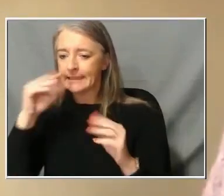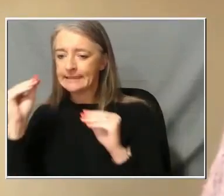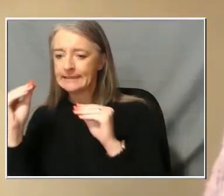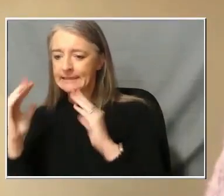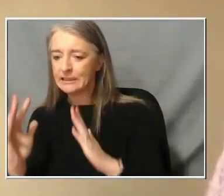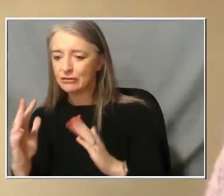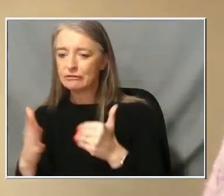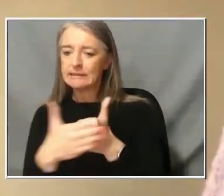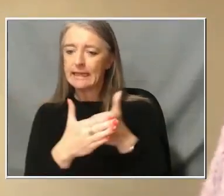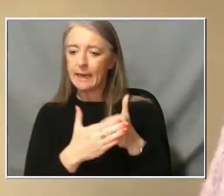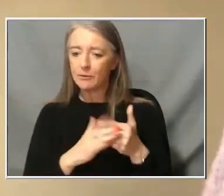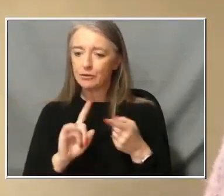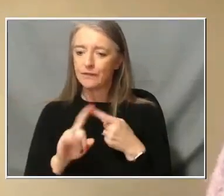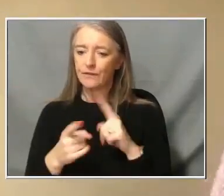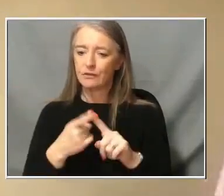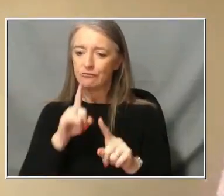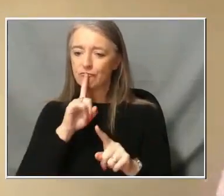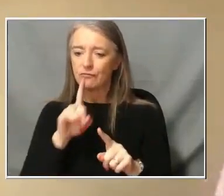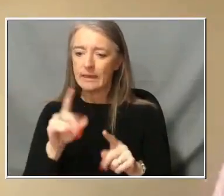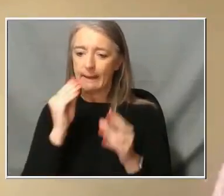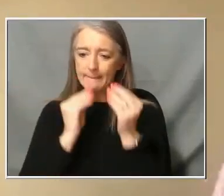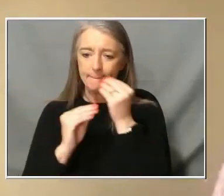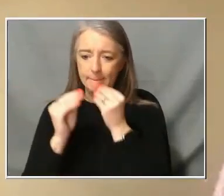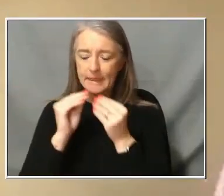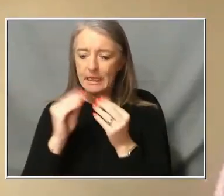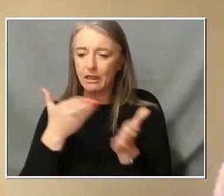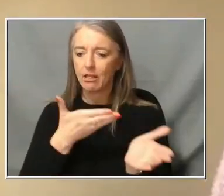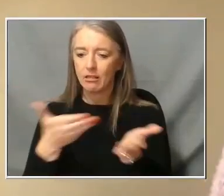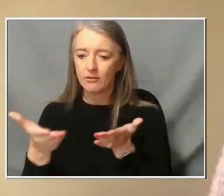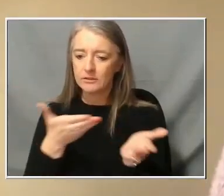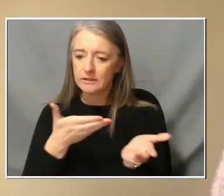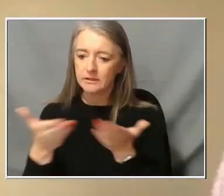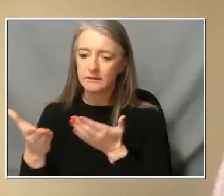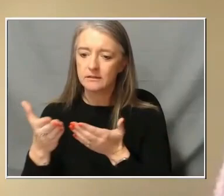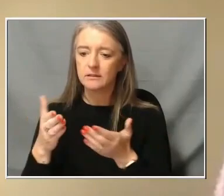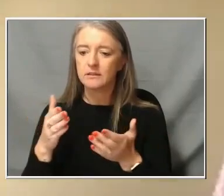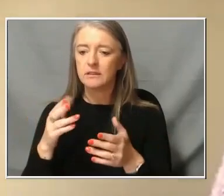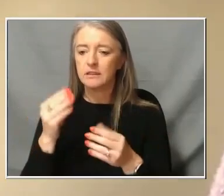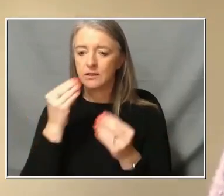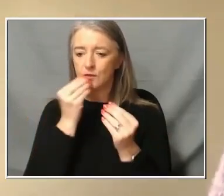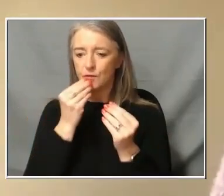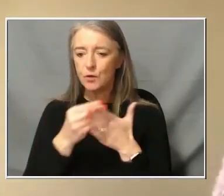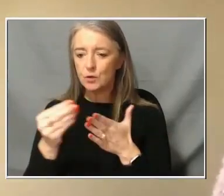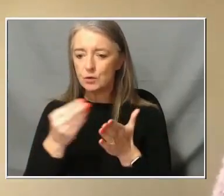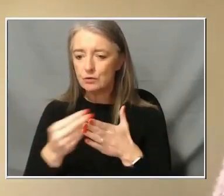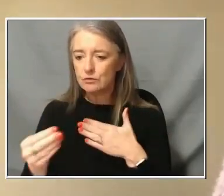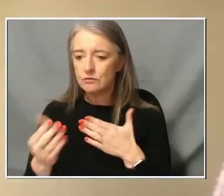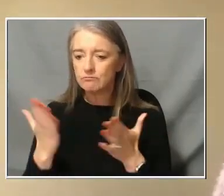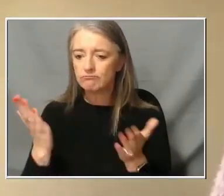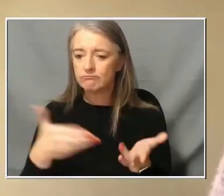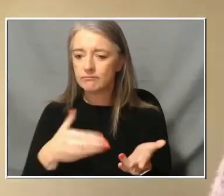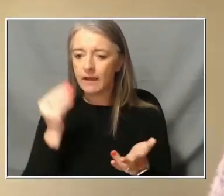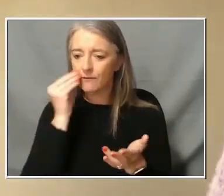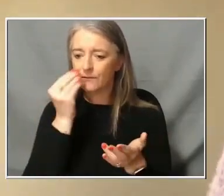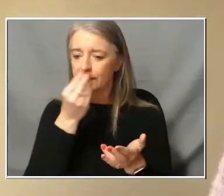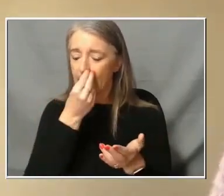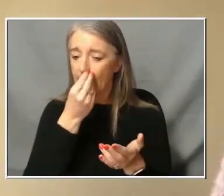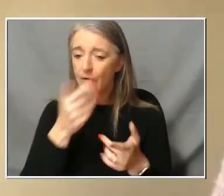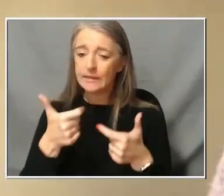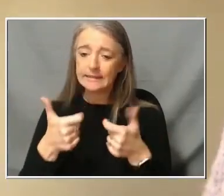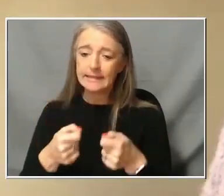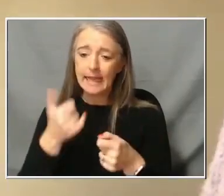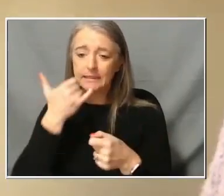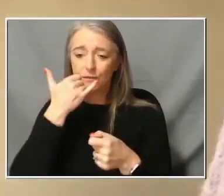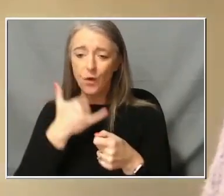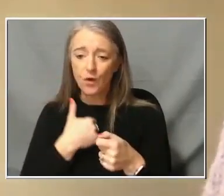teachers and neighbors and friends. There were meal trains and groceries and flowers and texts and phone